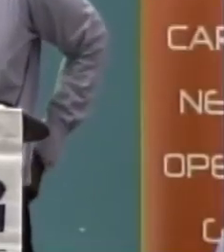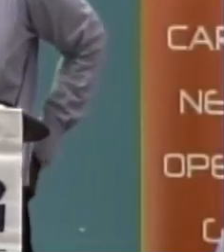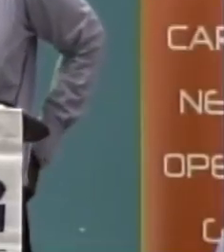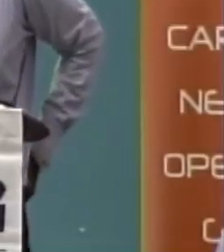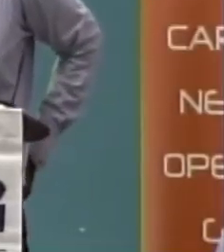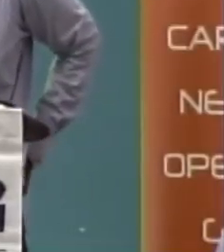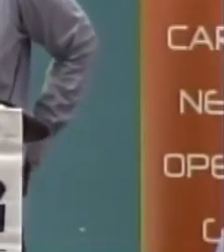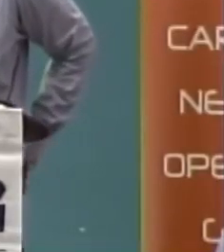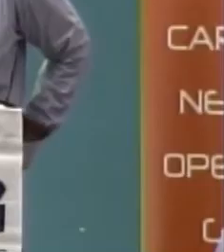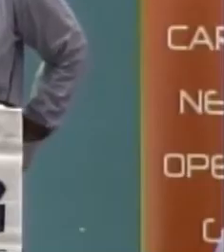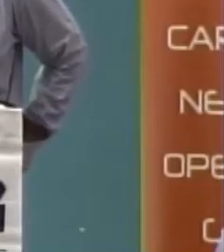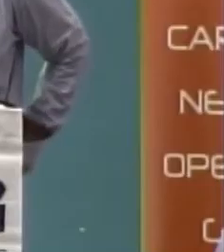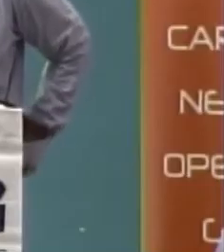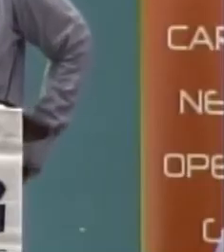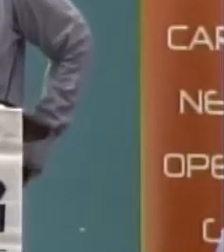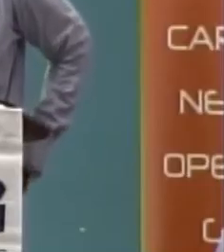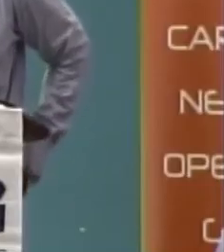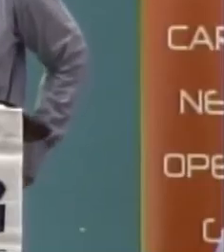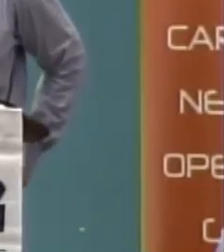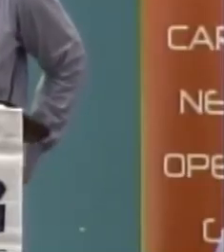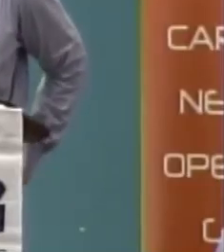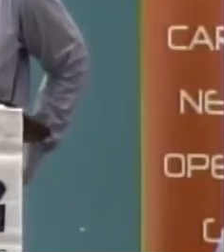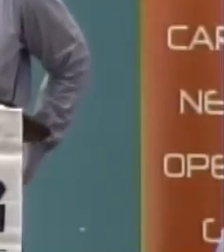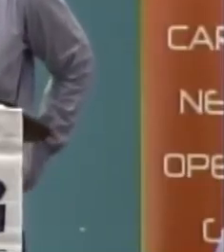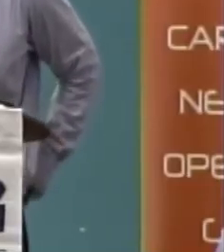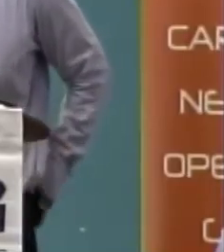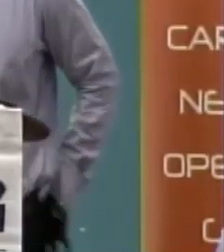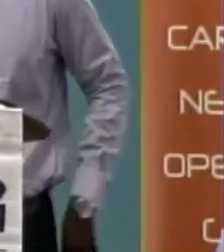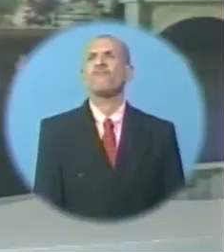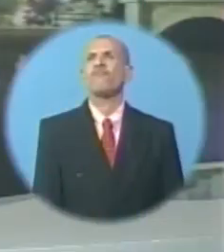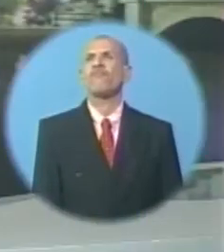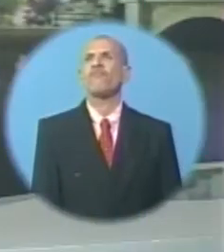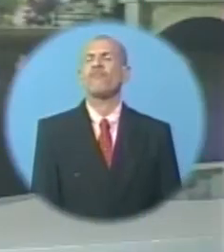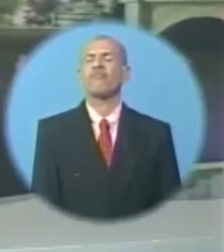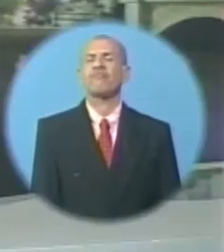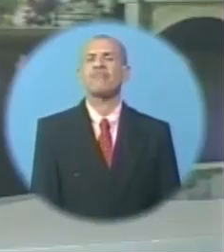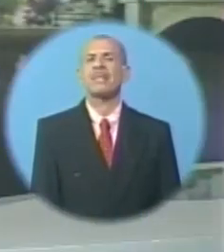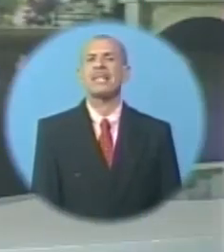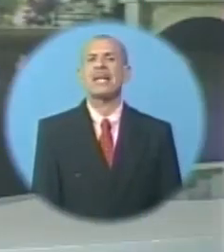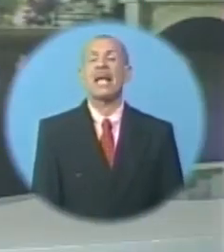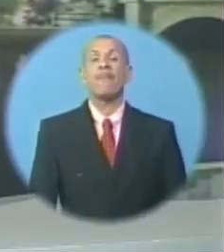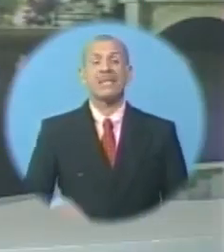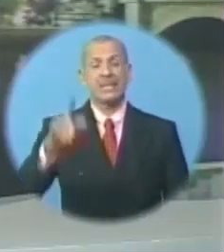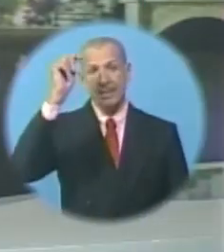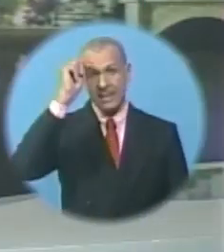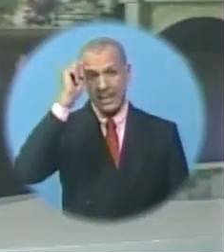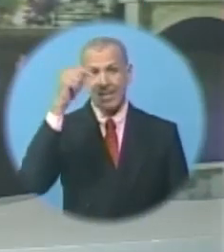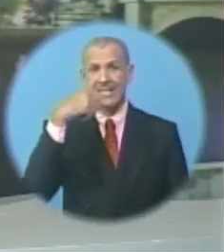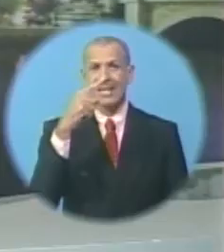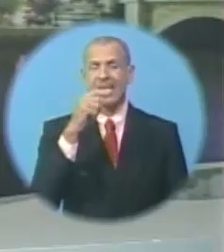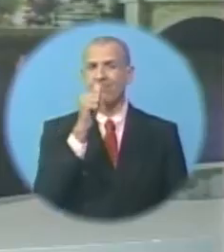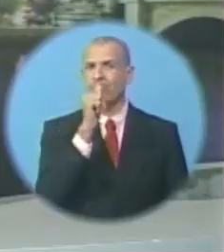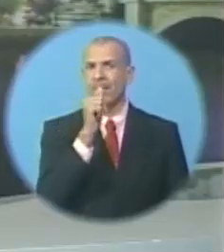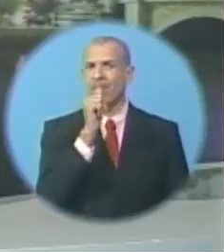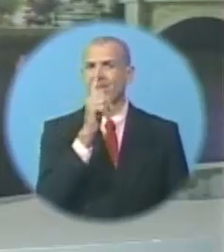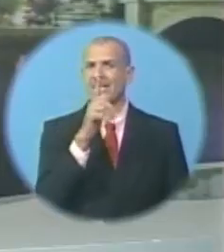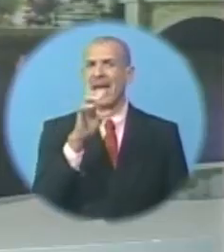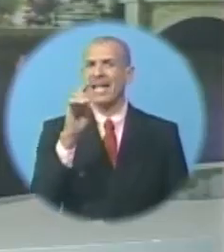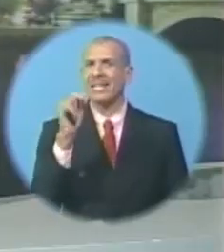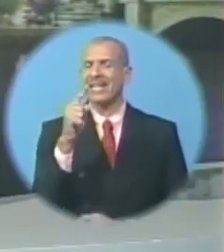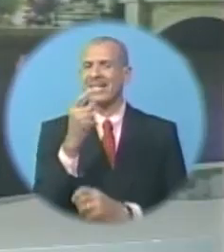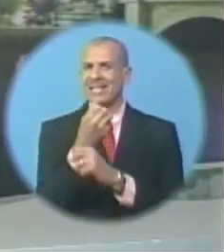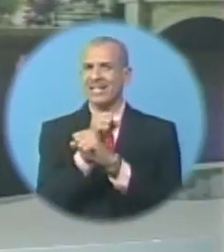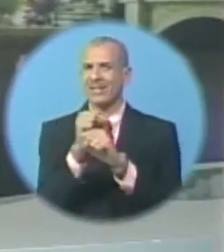want to be even more active as a non-ISP. Well, Mr. Taylor says privacy and data security